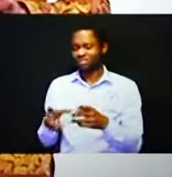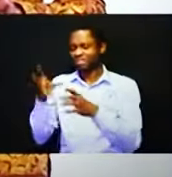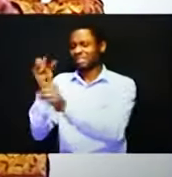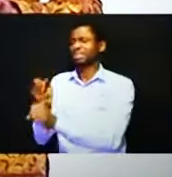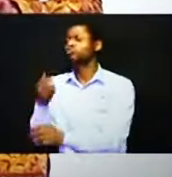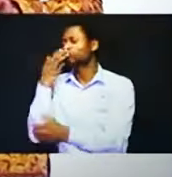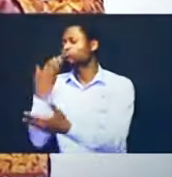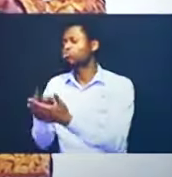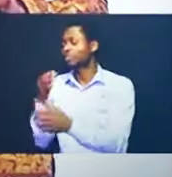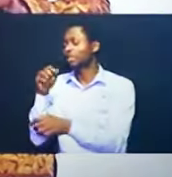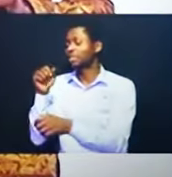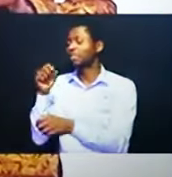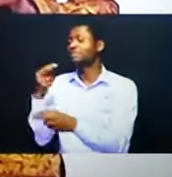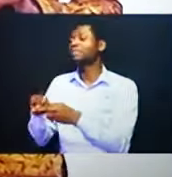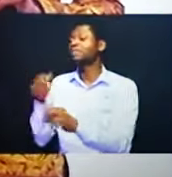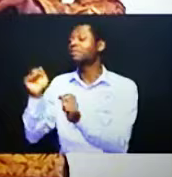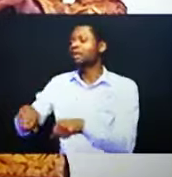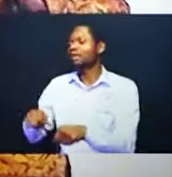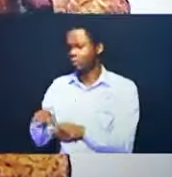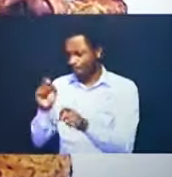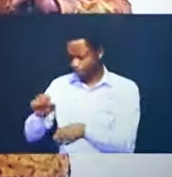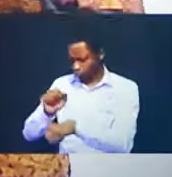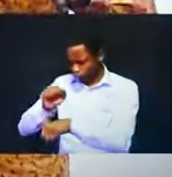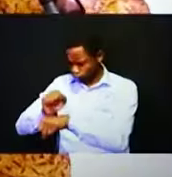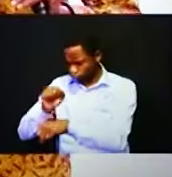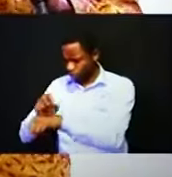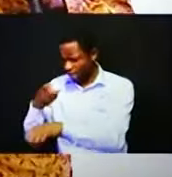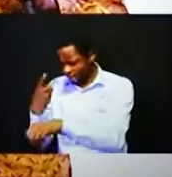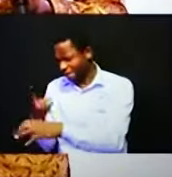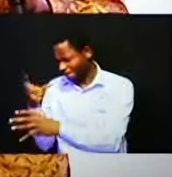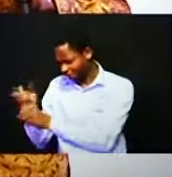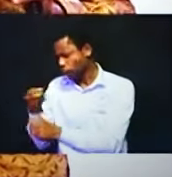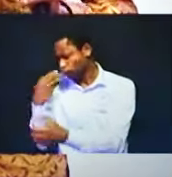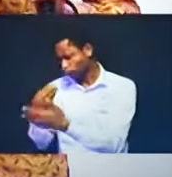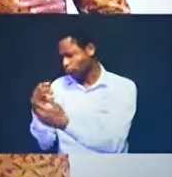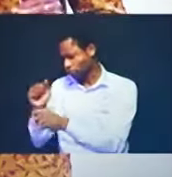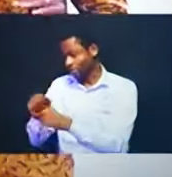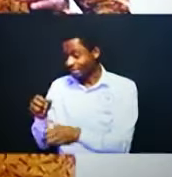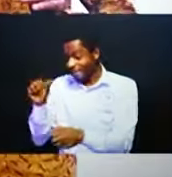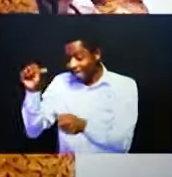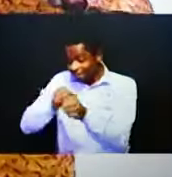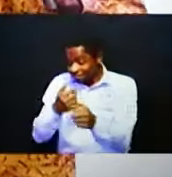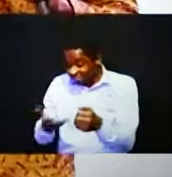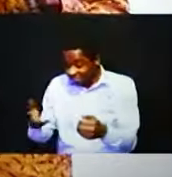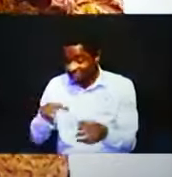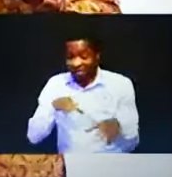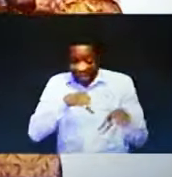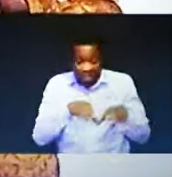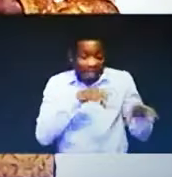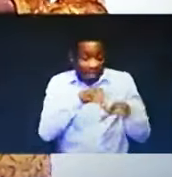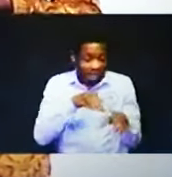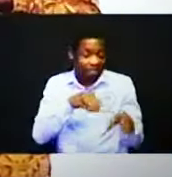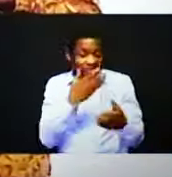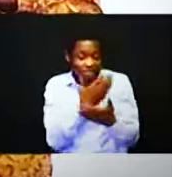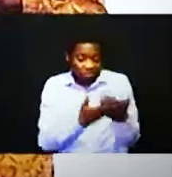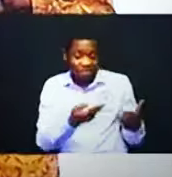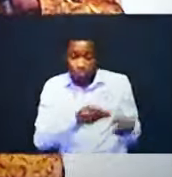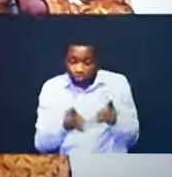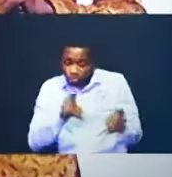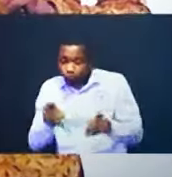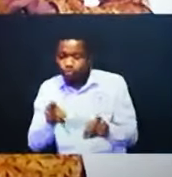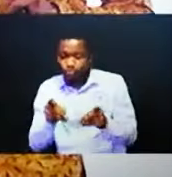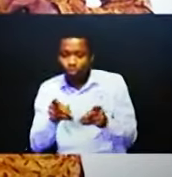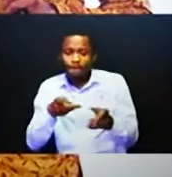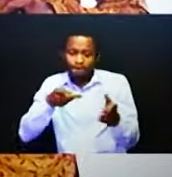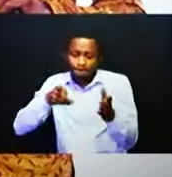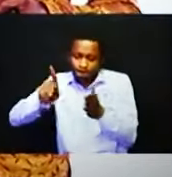will yield that kind of great name for you. To untimi nya din papa keke, ese untimi dua bribi ne no din kase no abrewo. Verse